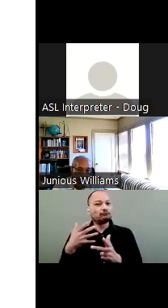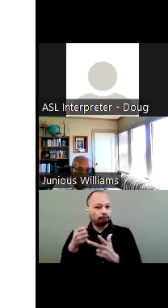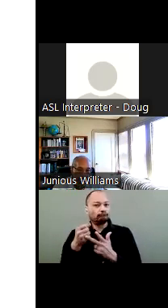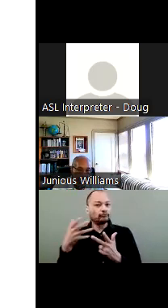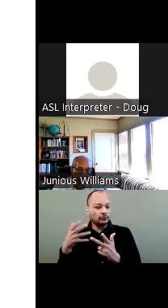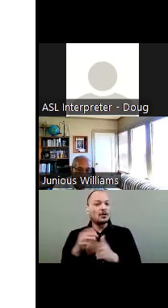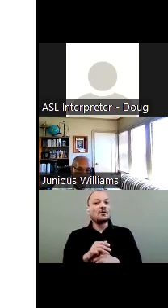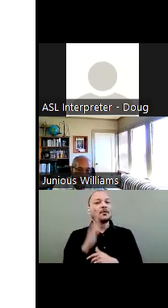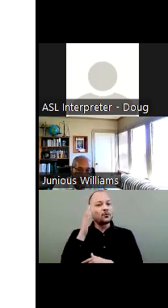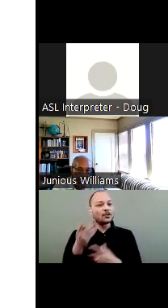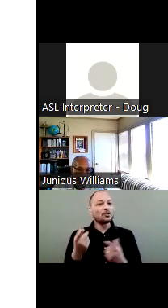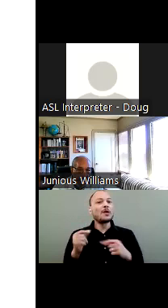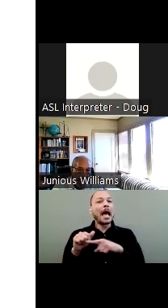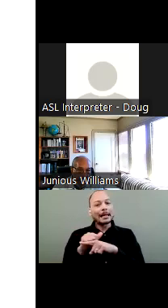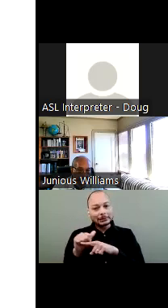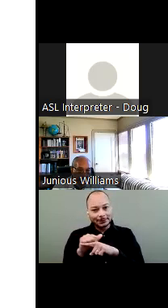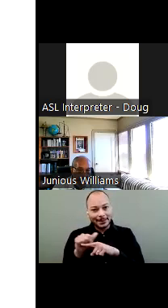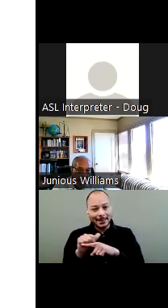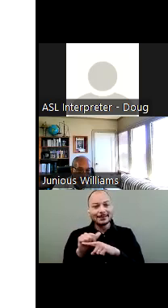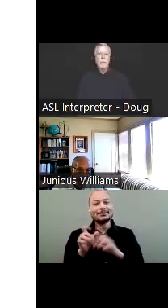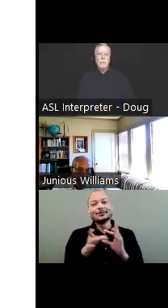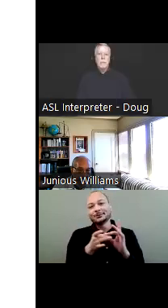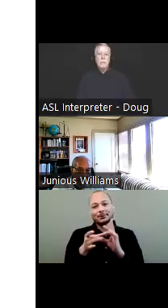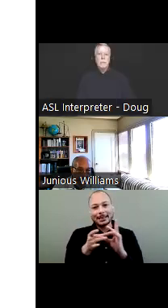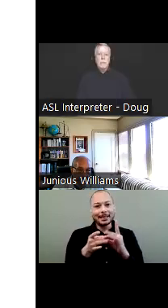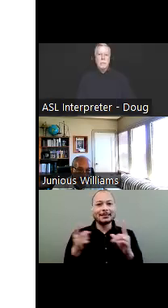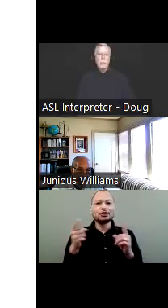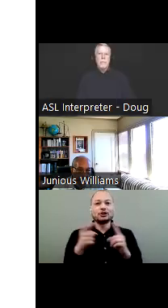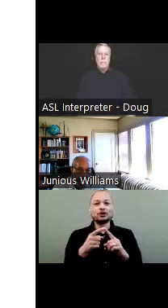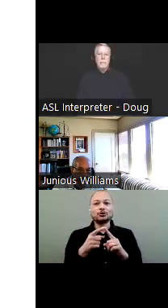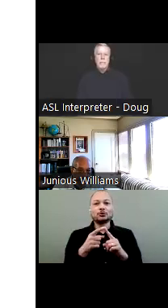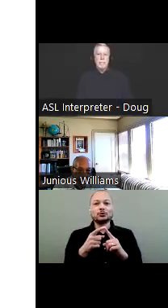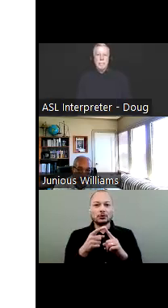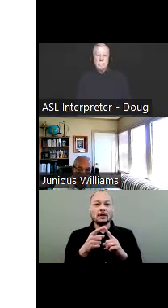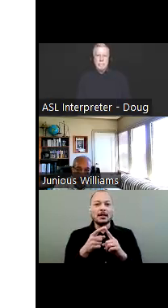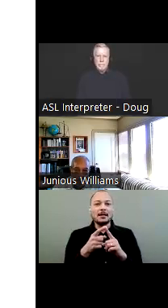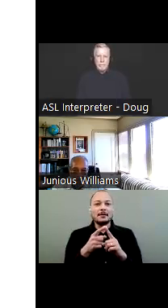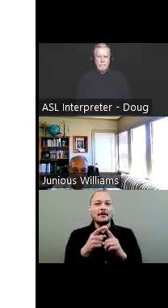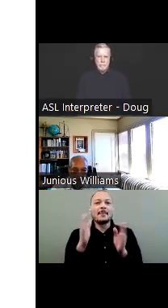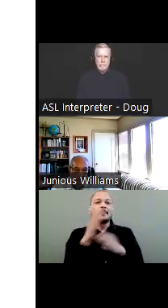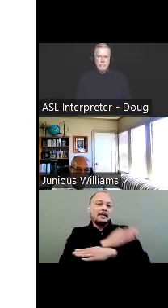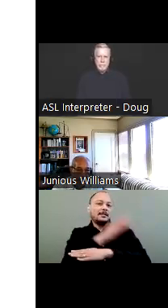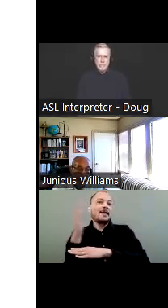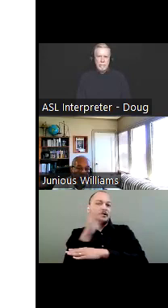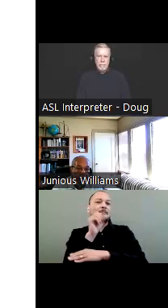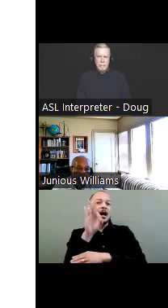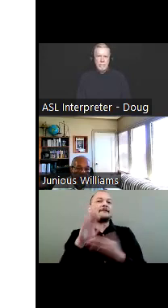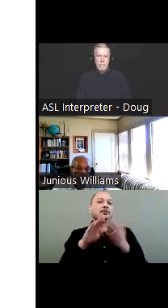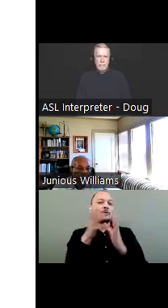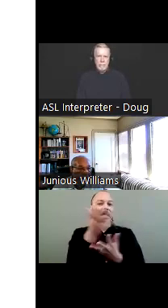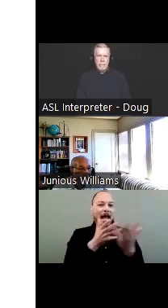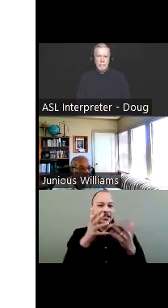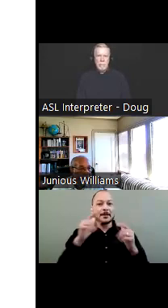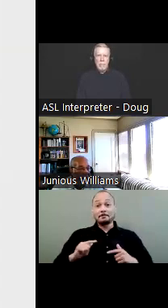we'll do an exercise related to the spectrum of community engagement. So